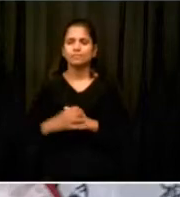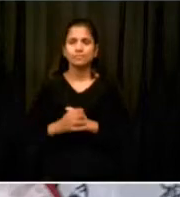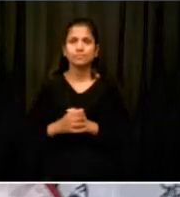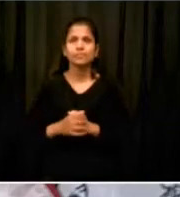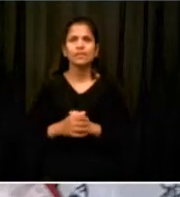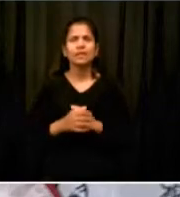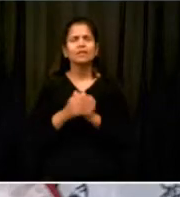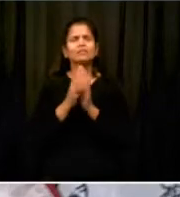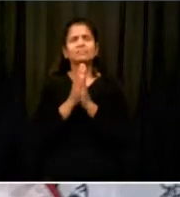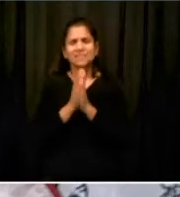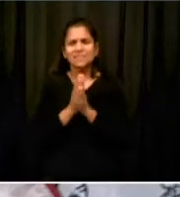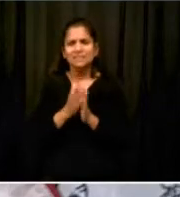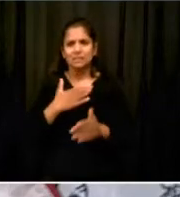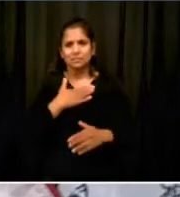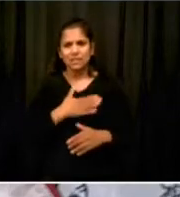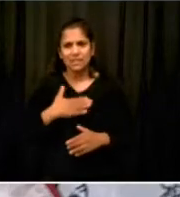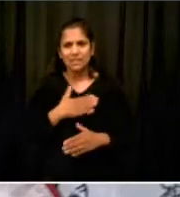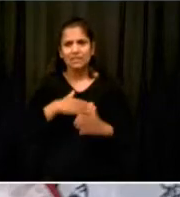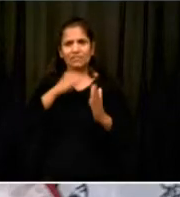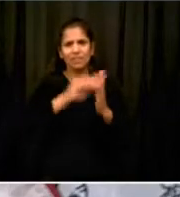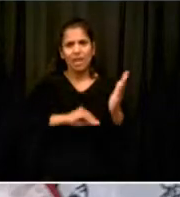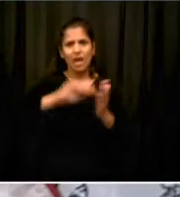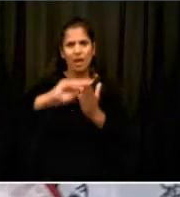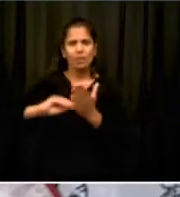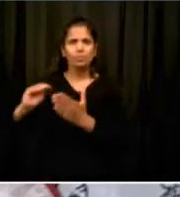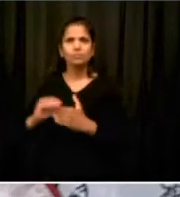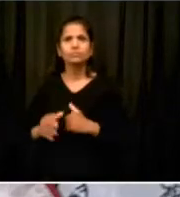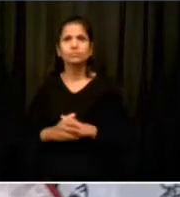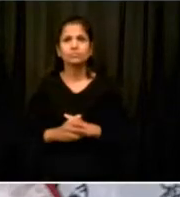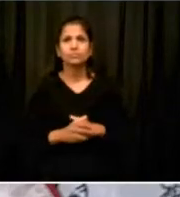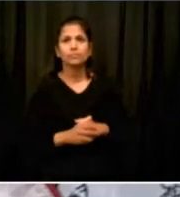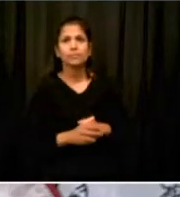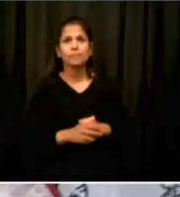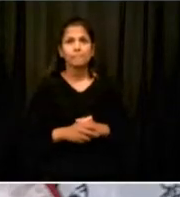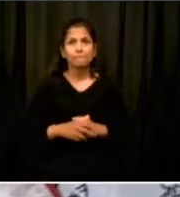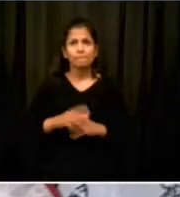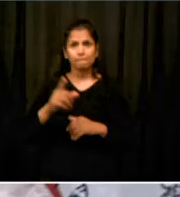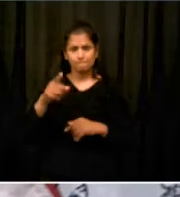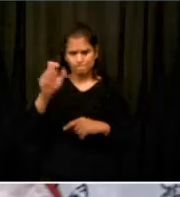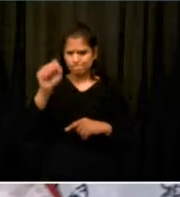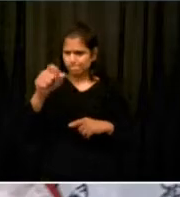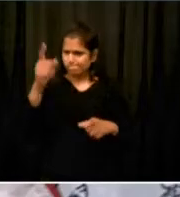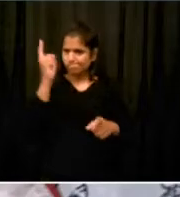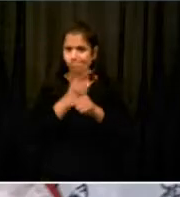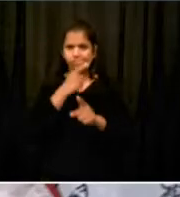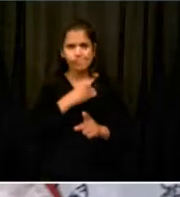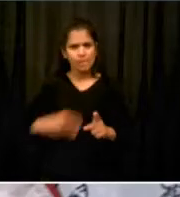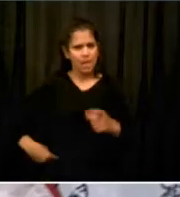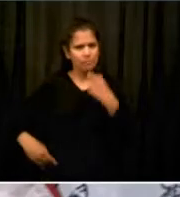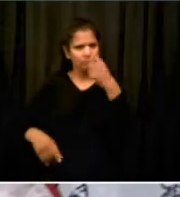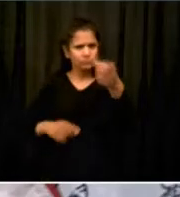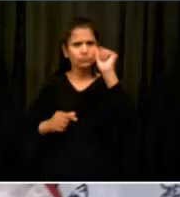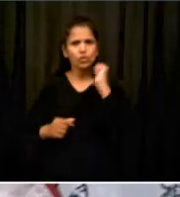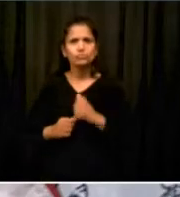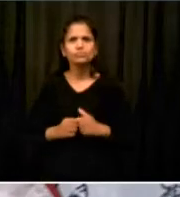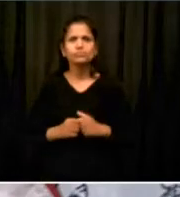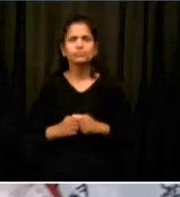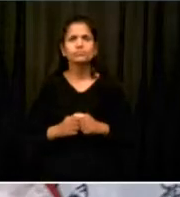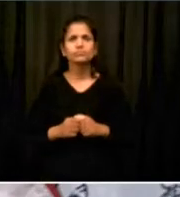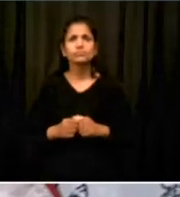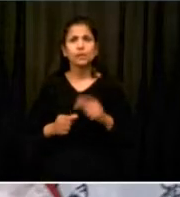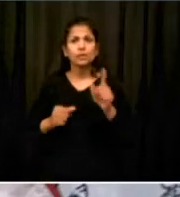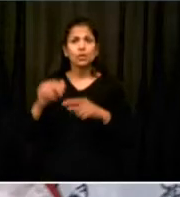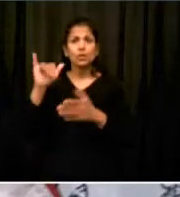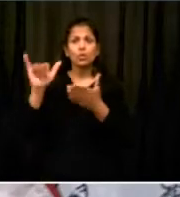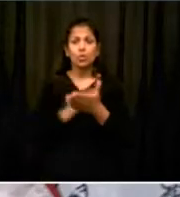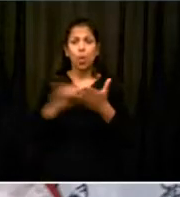How can I help? What can I do? Everybody, if you want to help, get counted, help others get counted. All you need to do is take